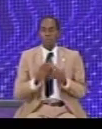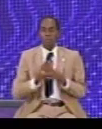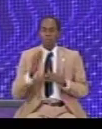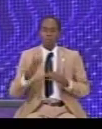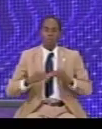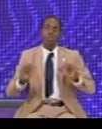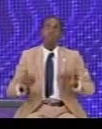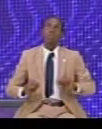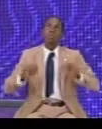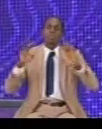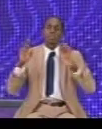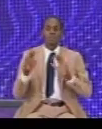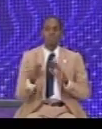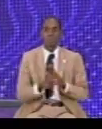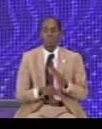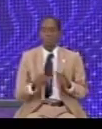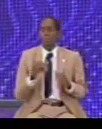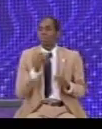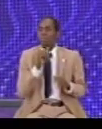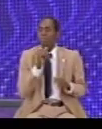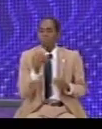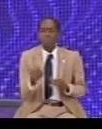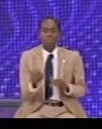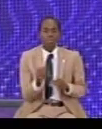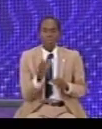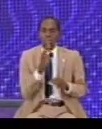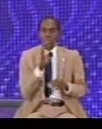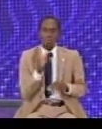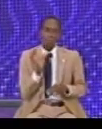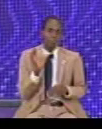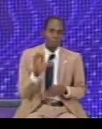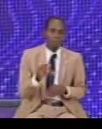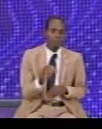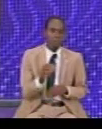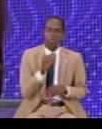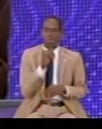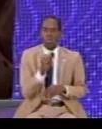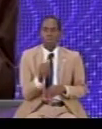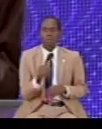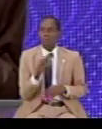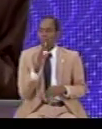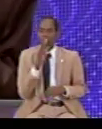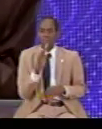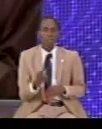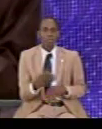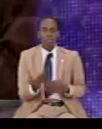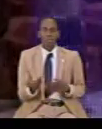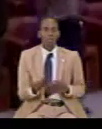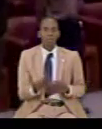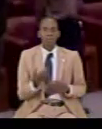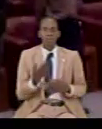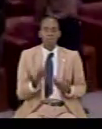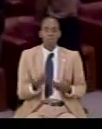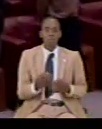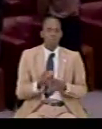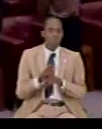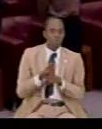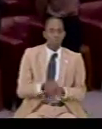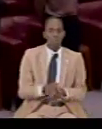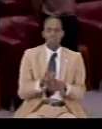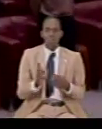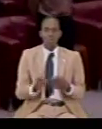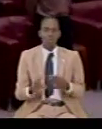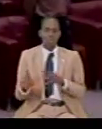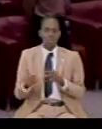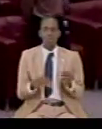not mechanically, not grudgingly, not as though we have been forced to do it, but with joy, with zeal,